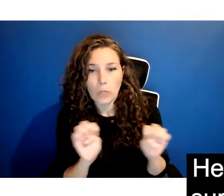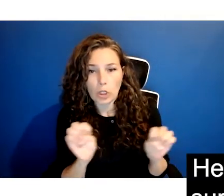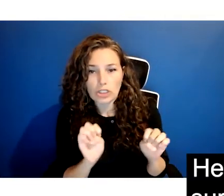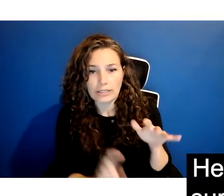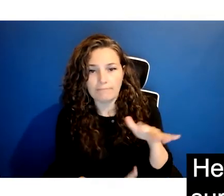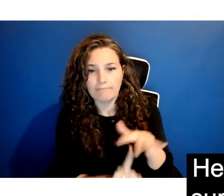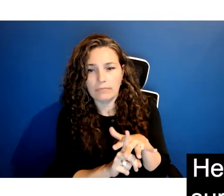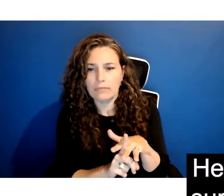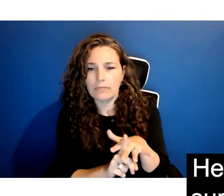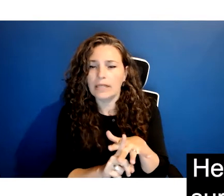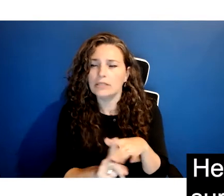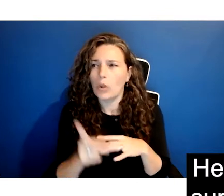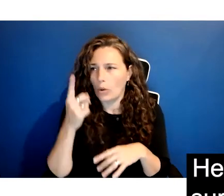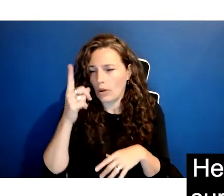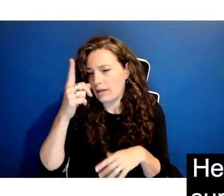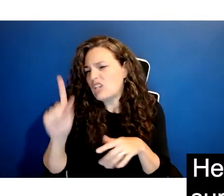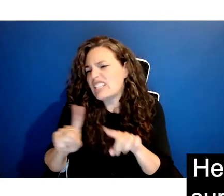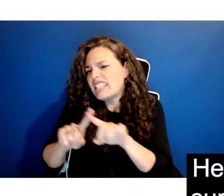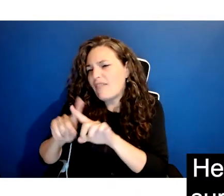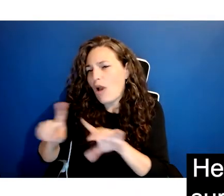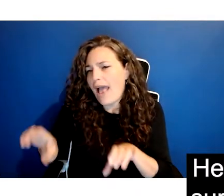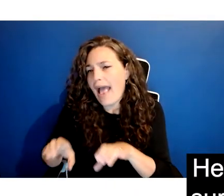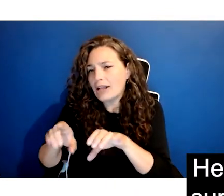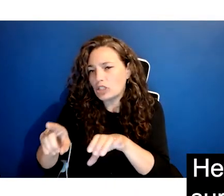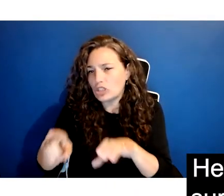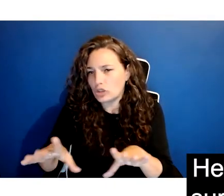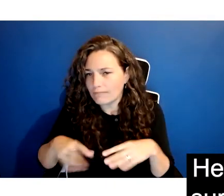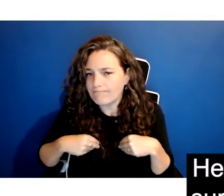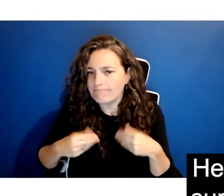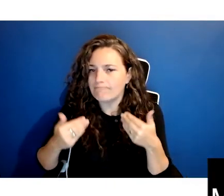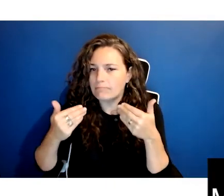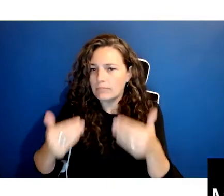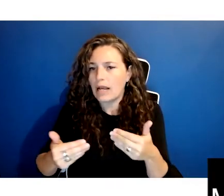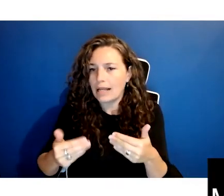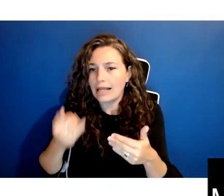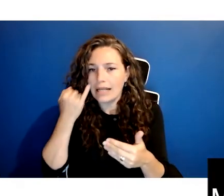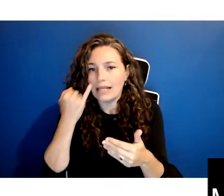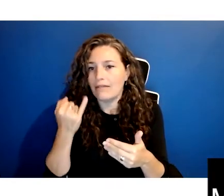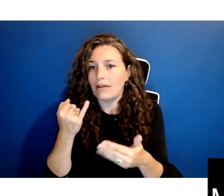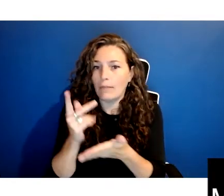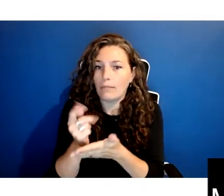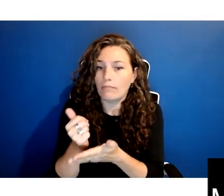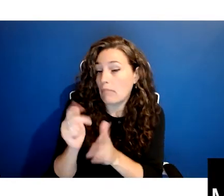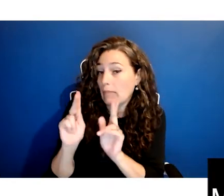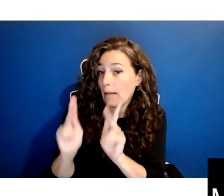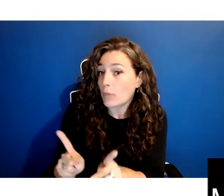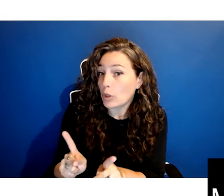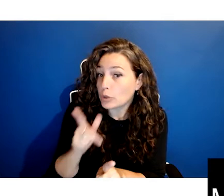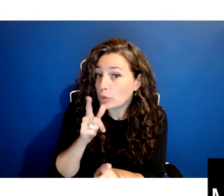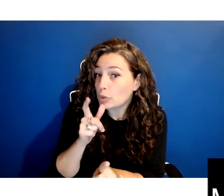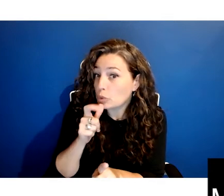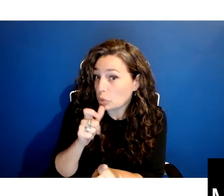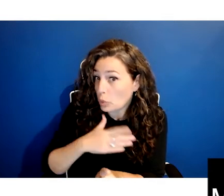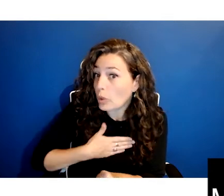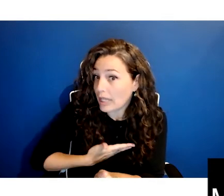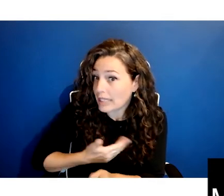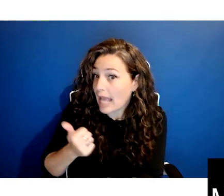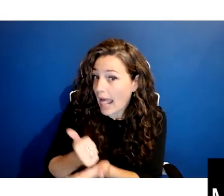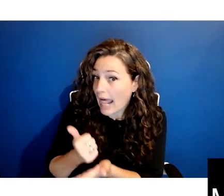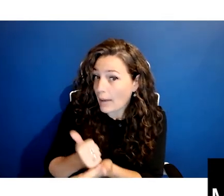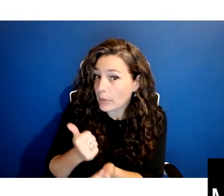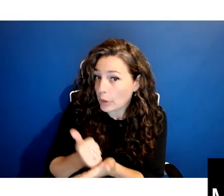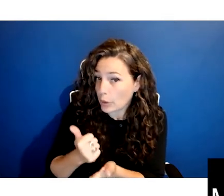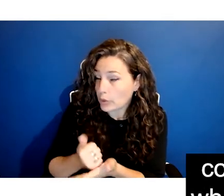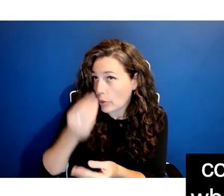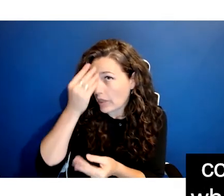some actions you can take to make sure people are able to help you in a disaster or emergency. Make a list of all the